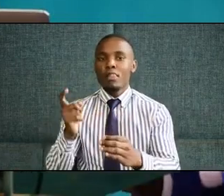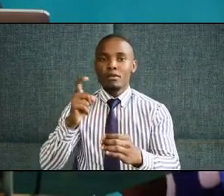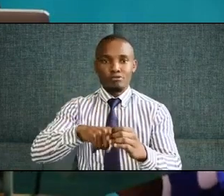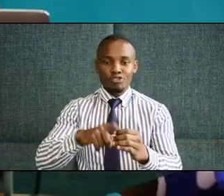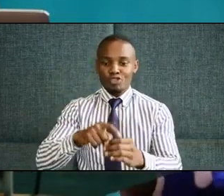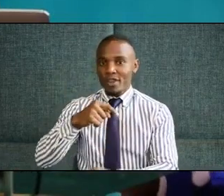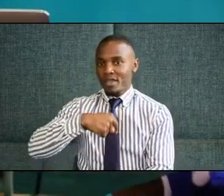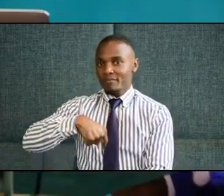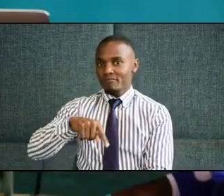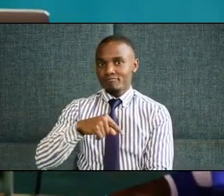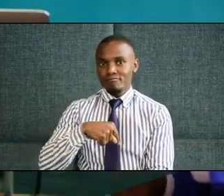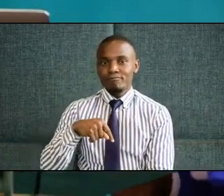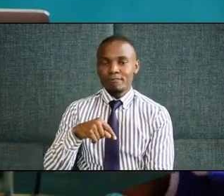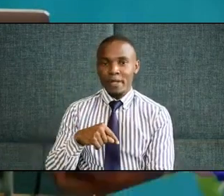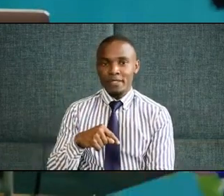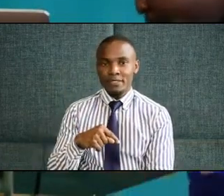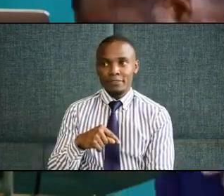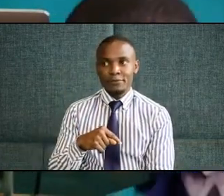us